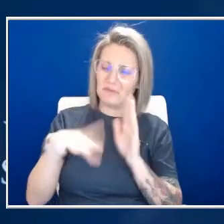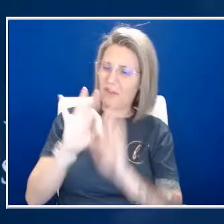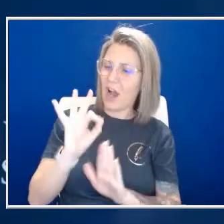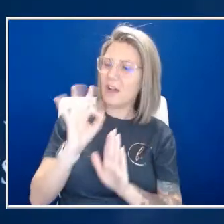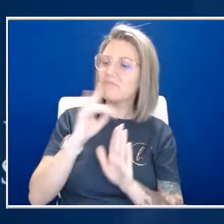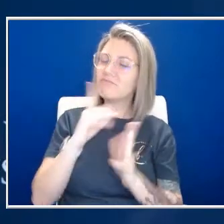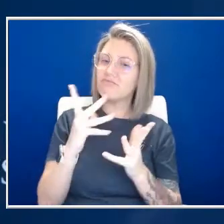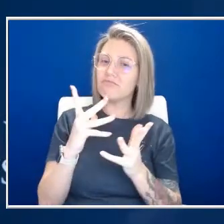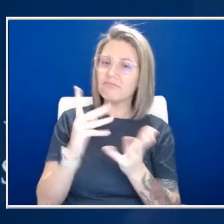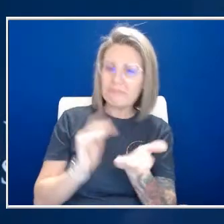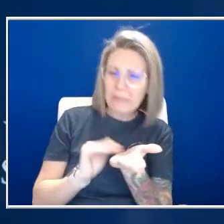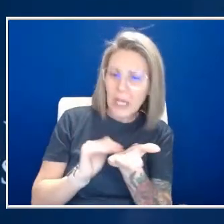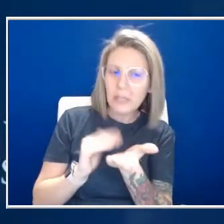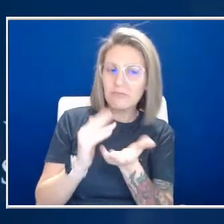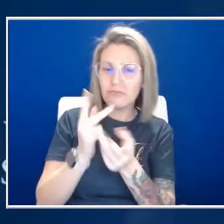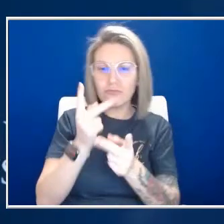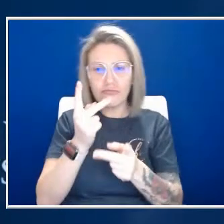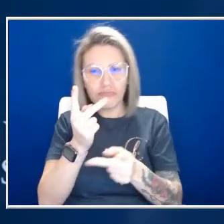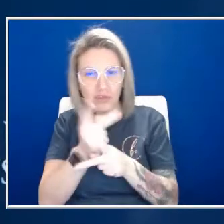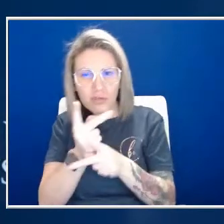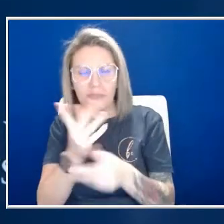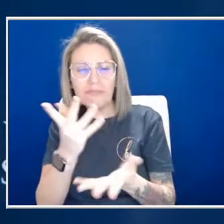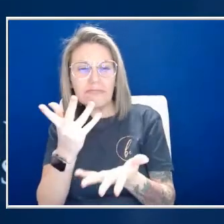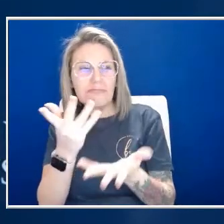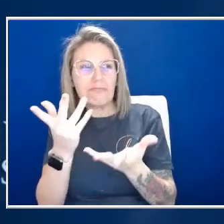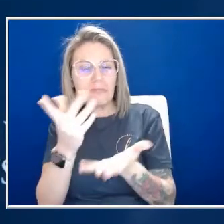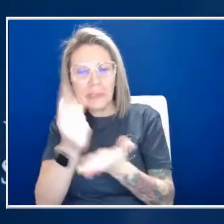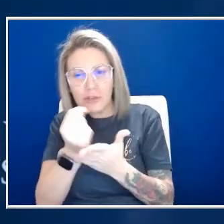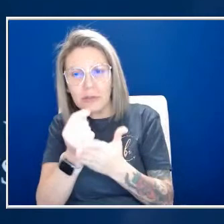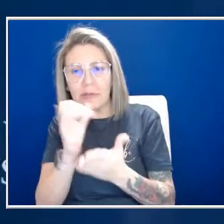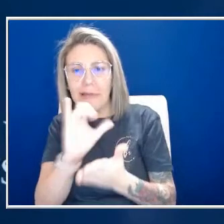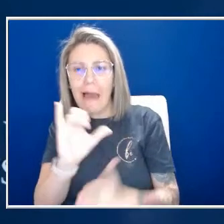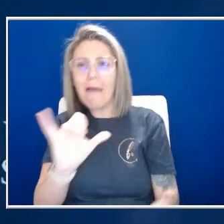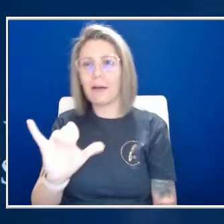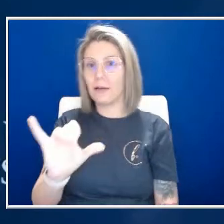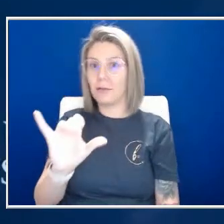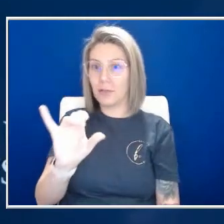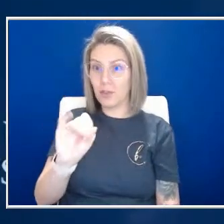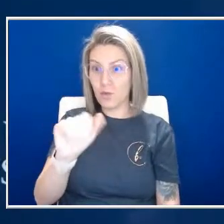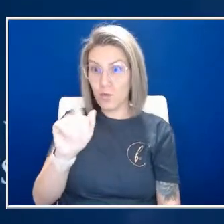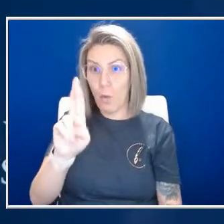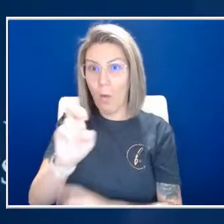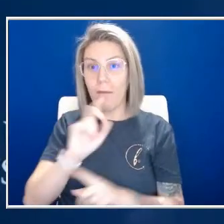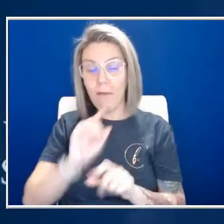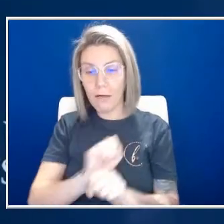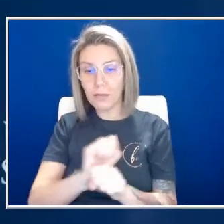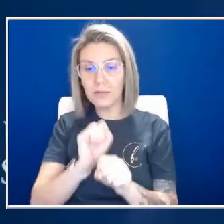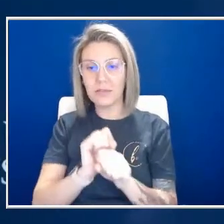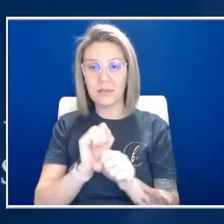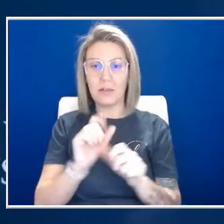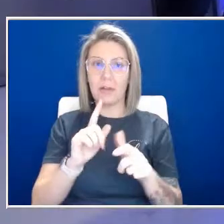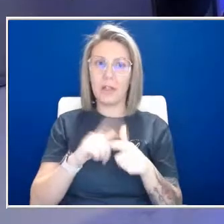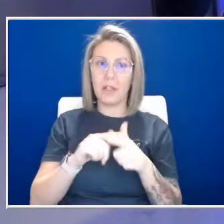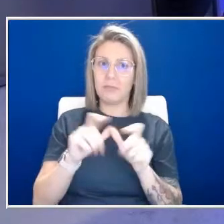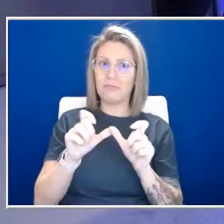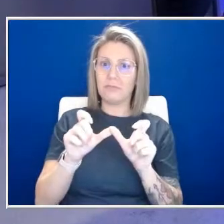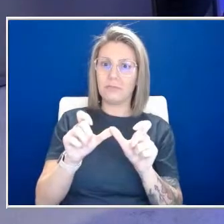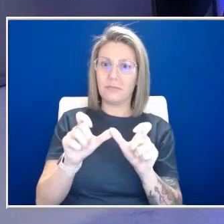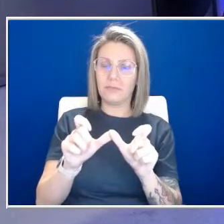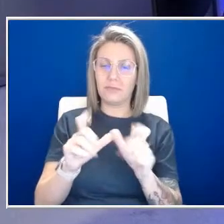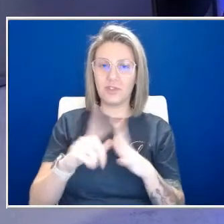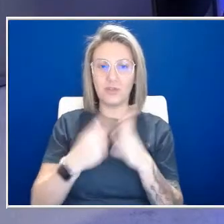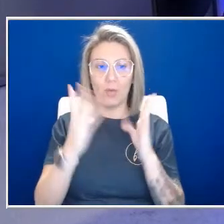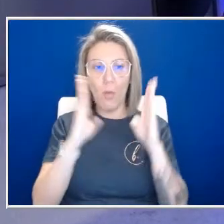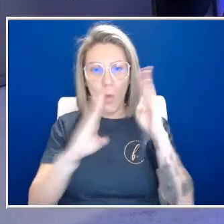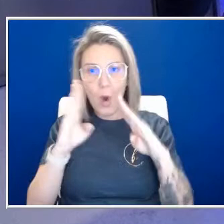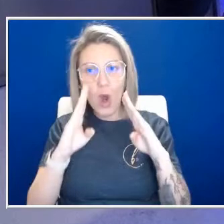they treat it like a sore on the tongue, which is not unreasonable, but these sores that don't go away are the ones we start to worry about. So finally, we hear